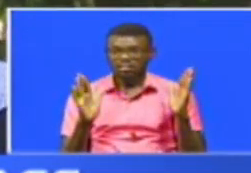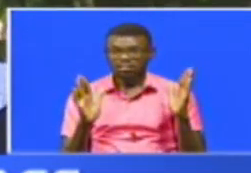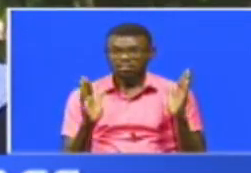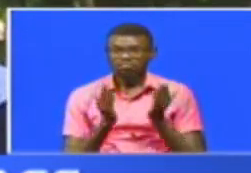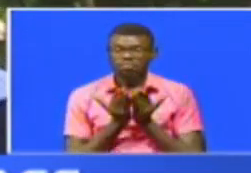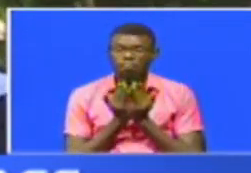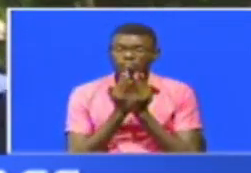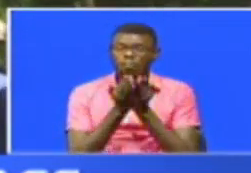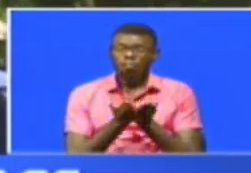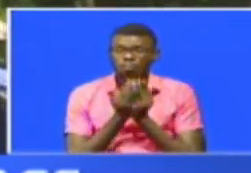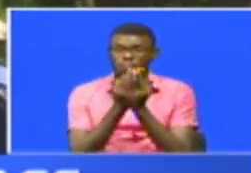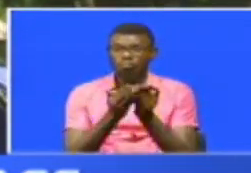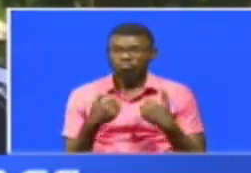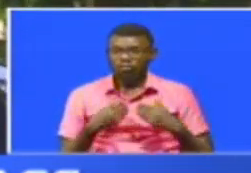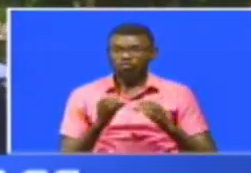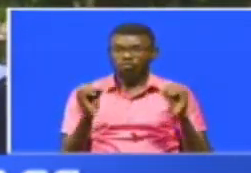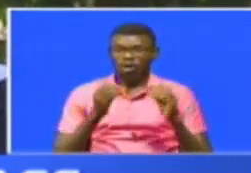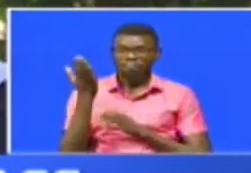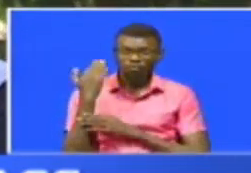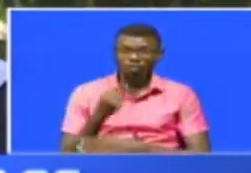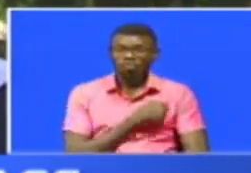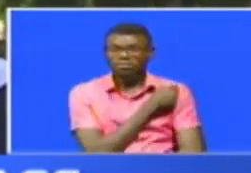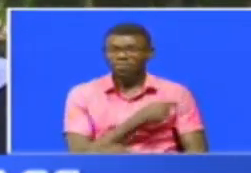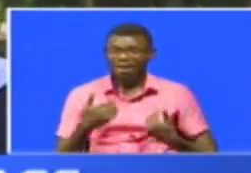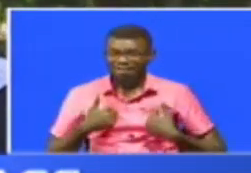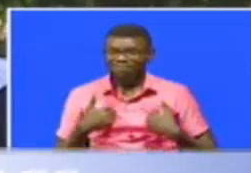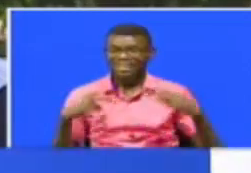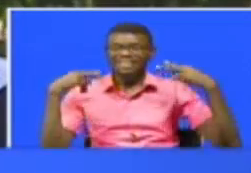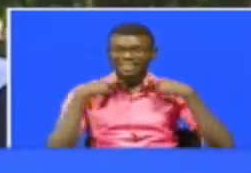boat, tulikuwa na sivitali imekwama.